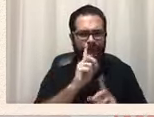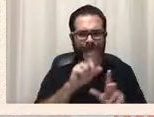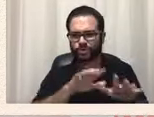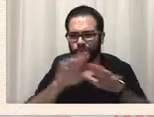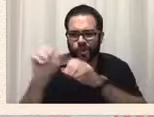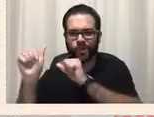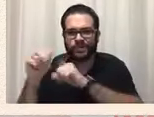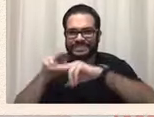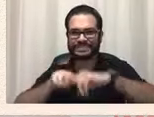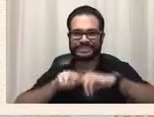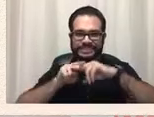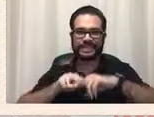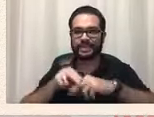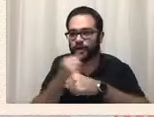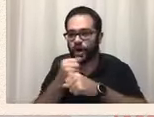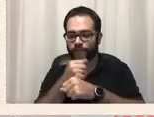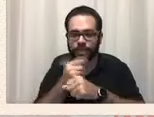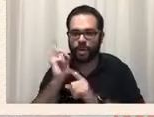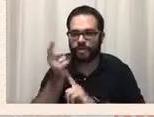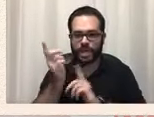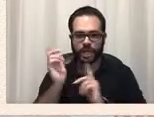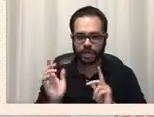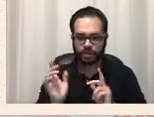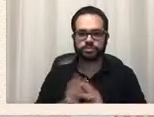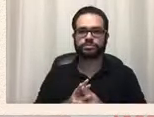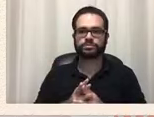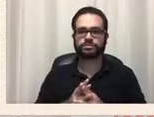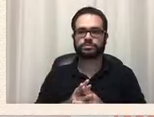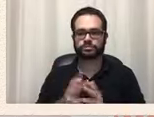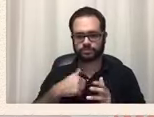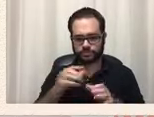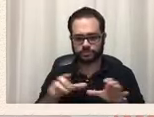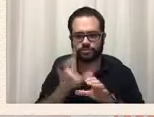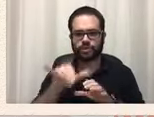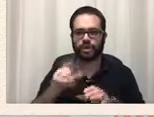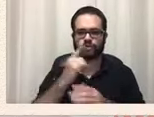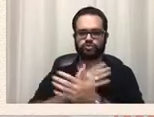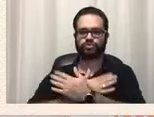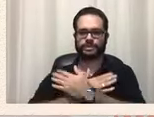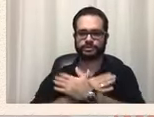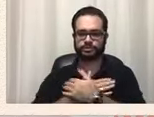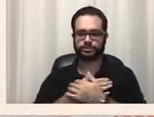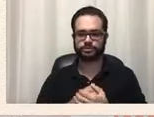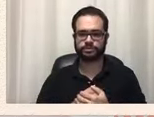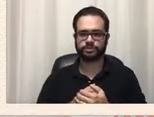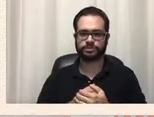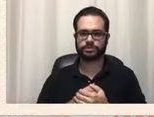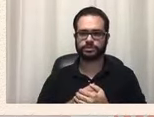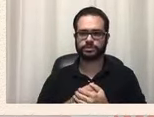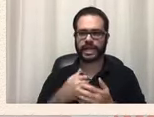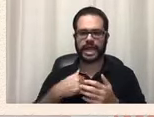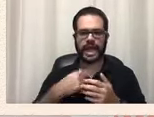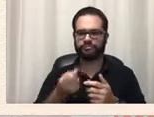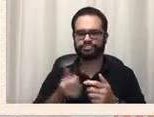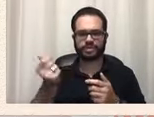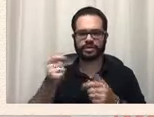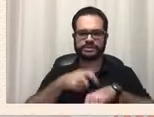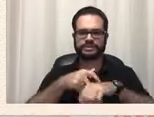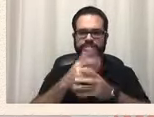coffee. I do that to find rest. And I cut out time wasters. I've even gone through my email